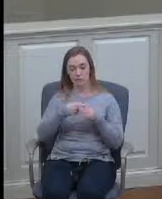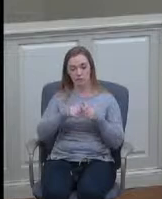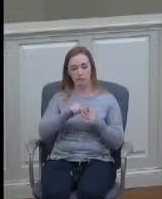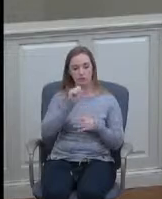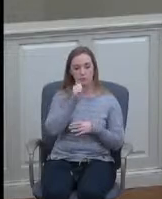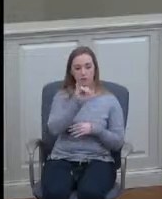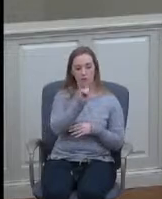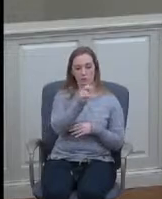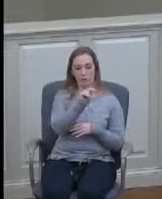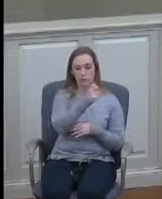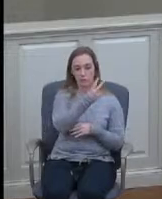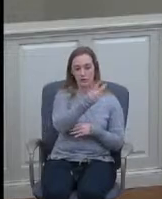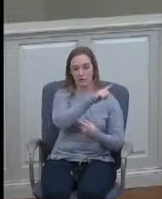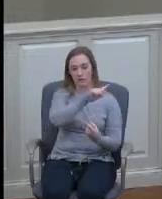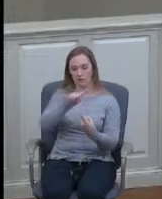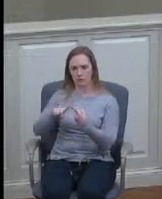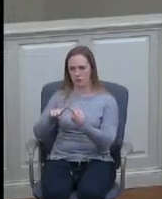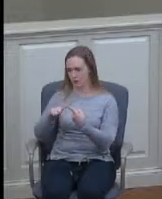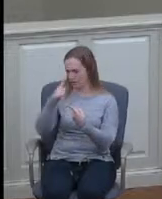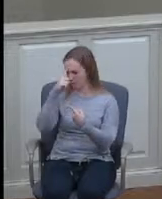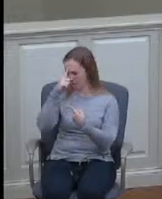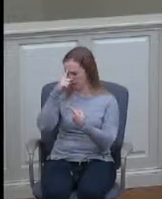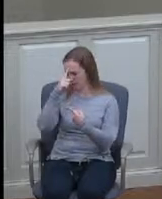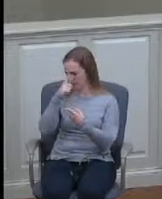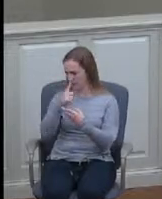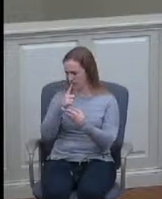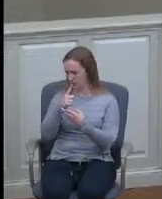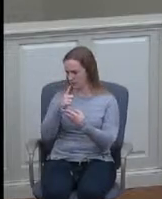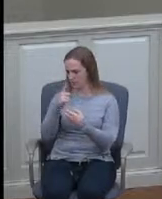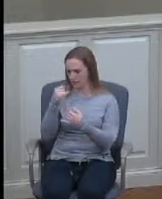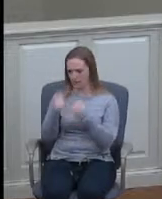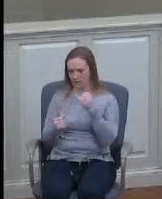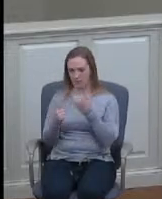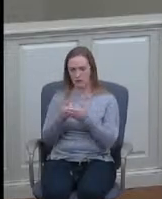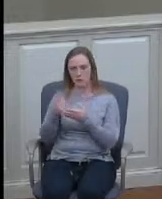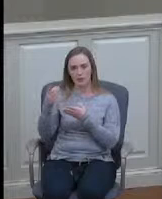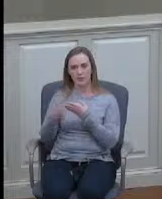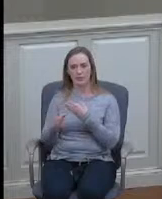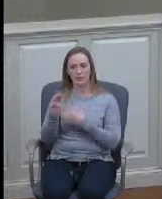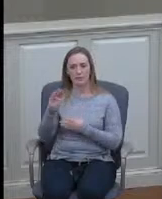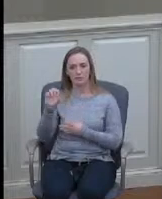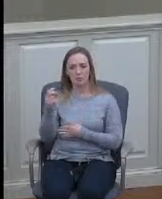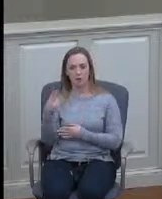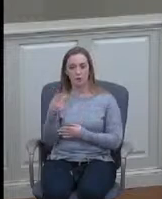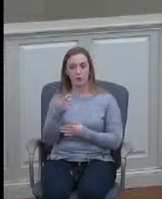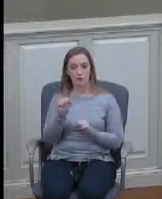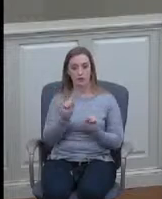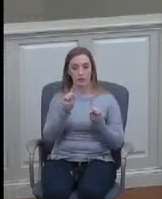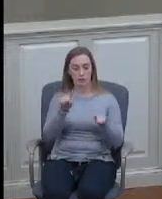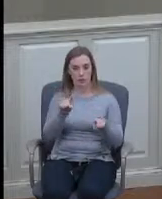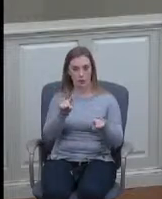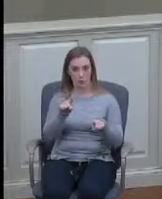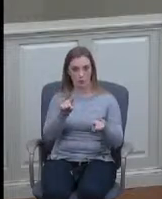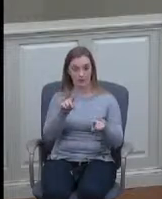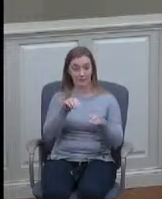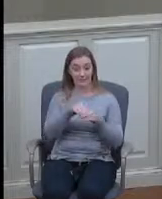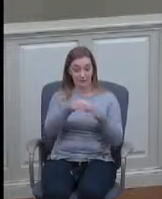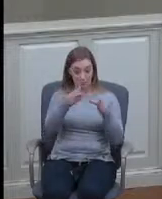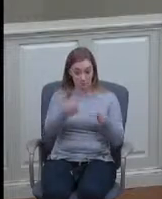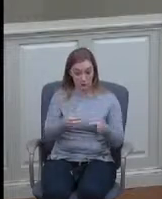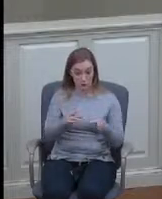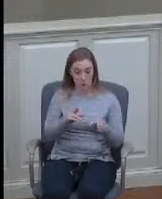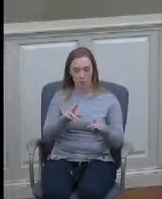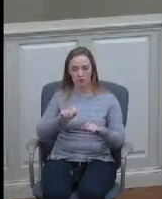12th, and goes all the way through, I think, the last weekend in March. So you can go in person, or you can go on their Facebook